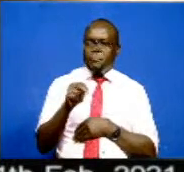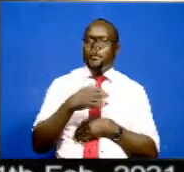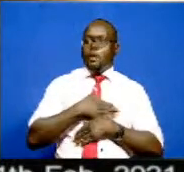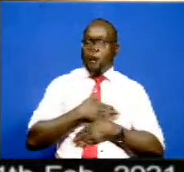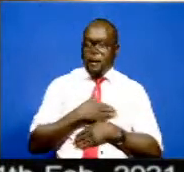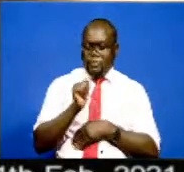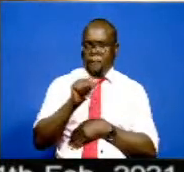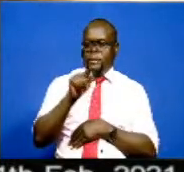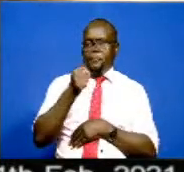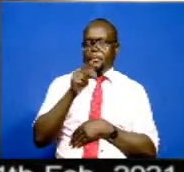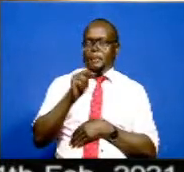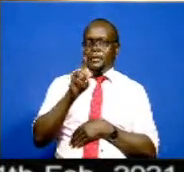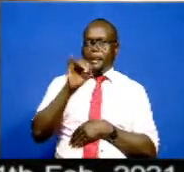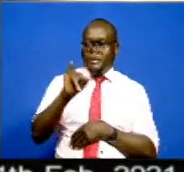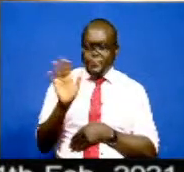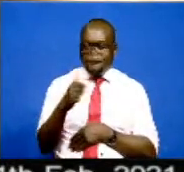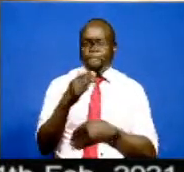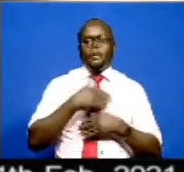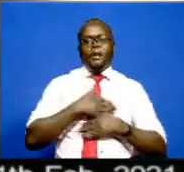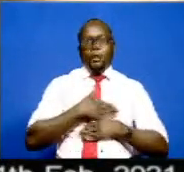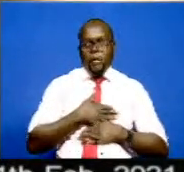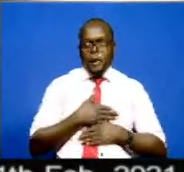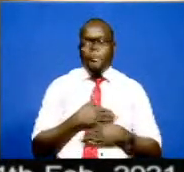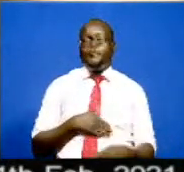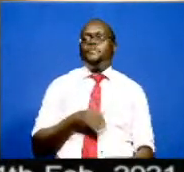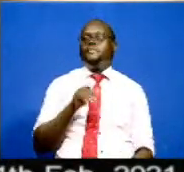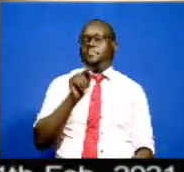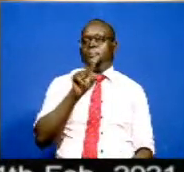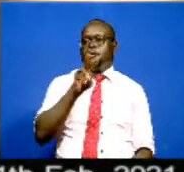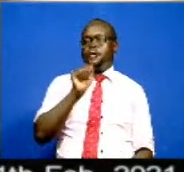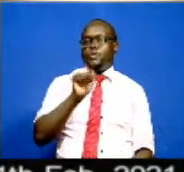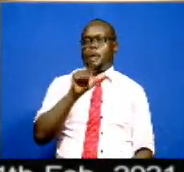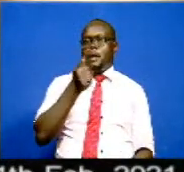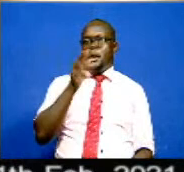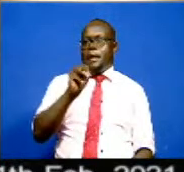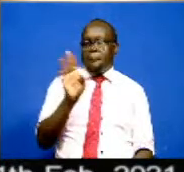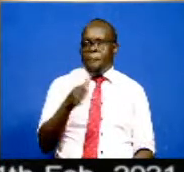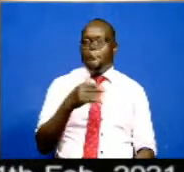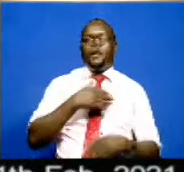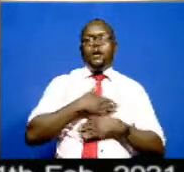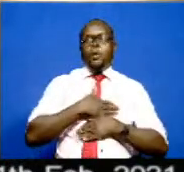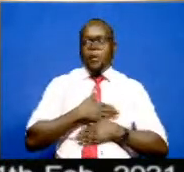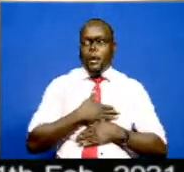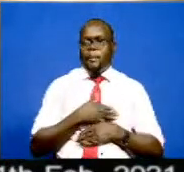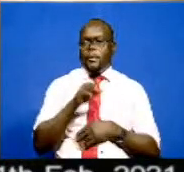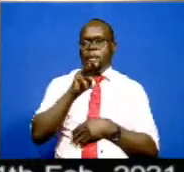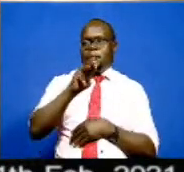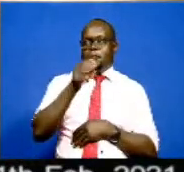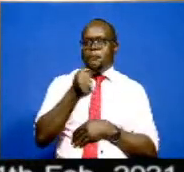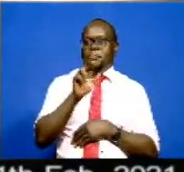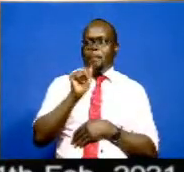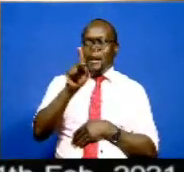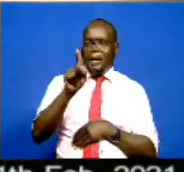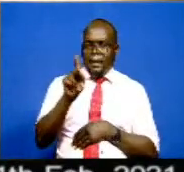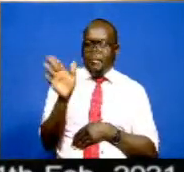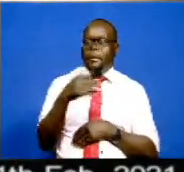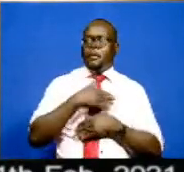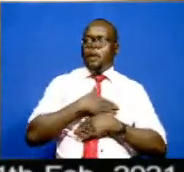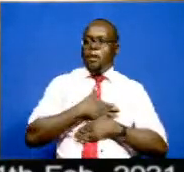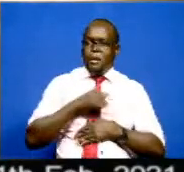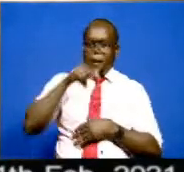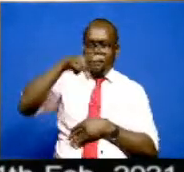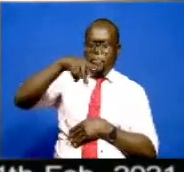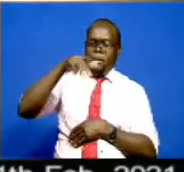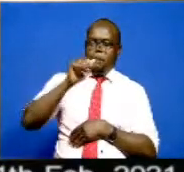Atandi MP, the Honourable Bandi Twalib Bandi MP, the Honourable Engineer Mark Nyamita MP, the Honourable Paul